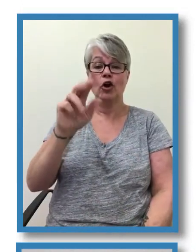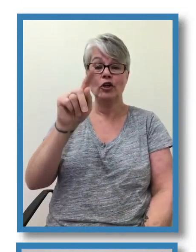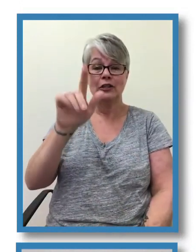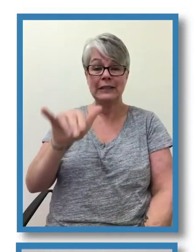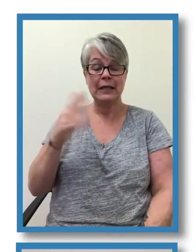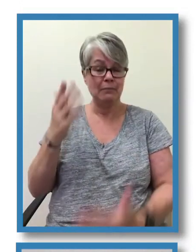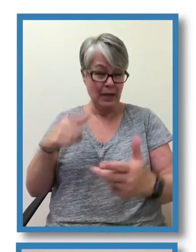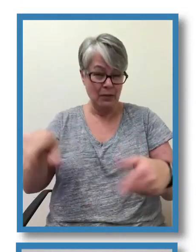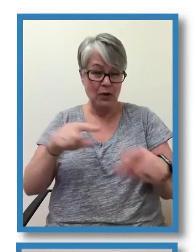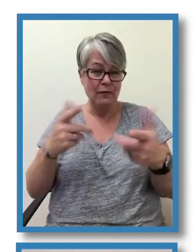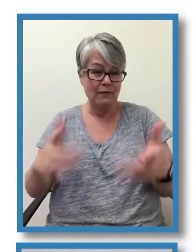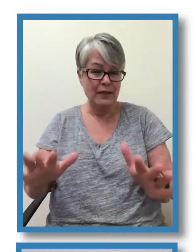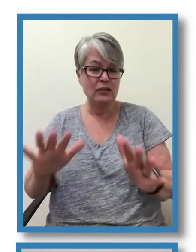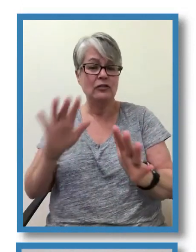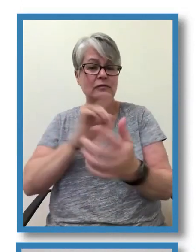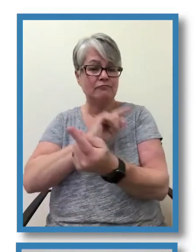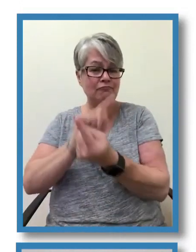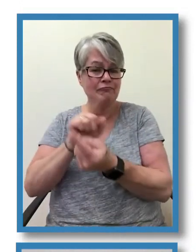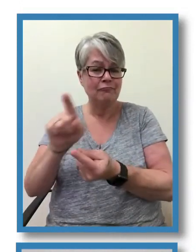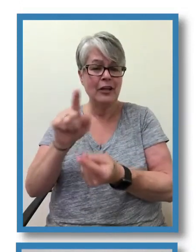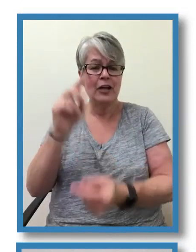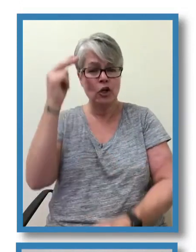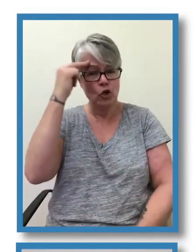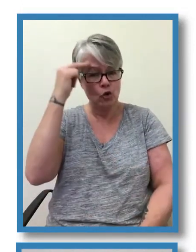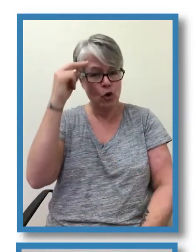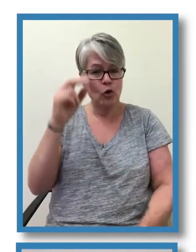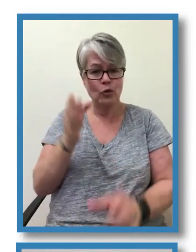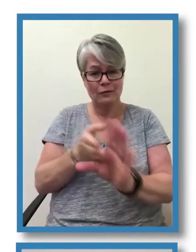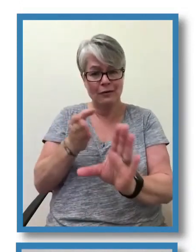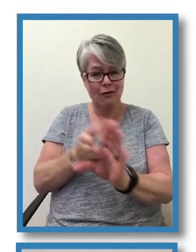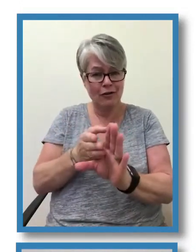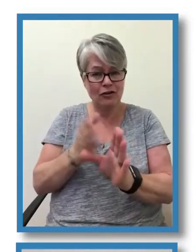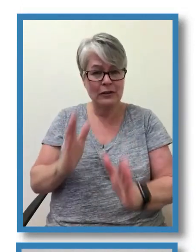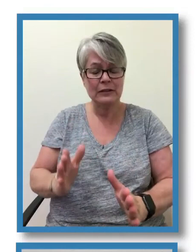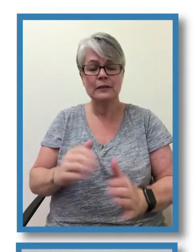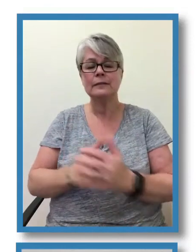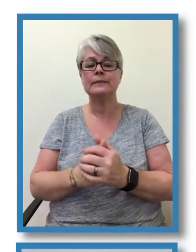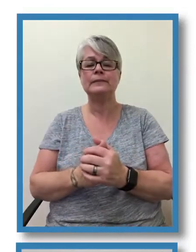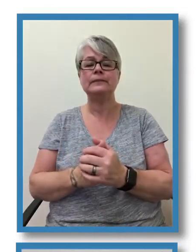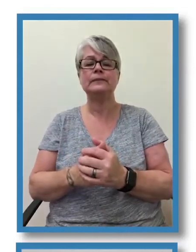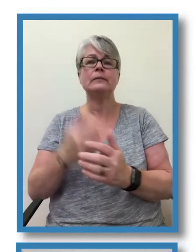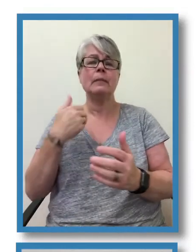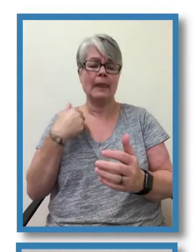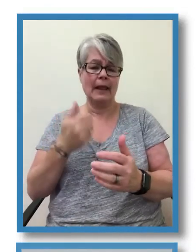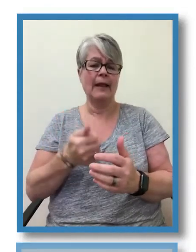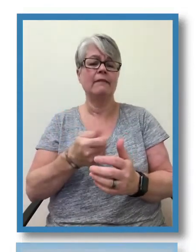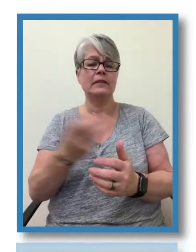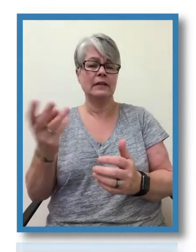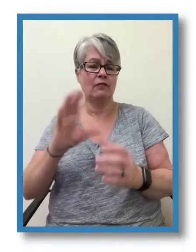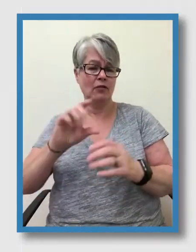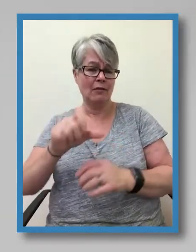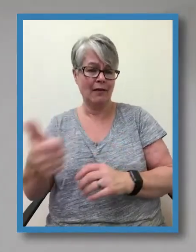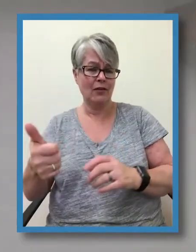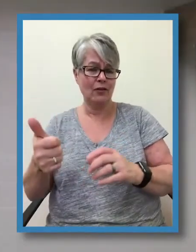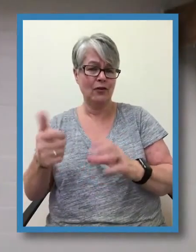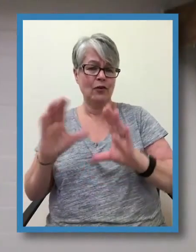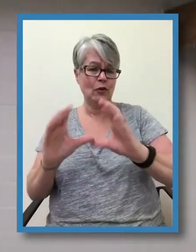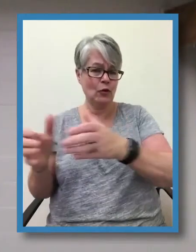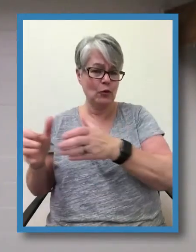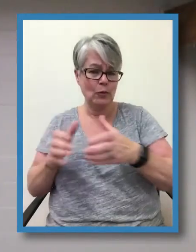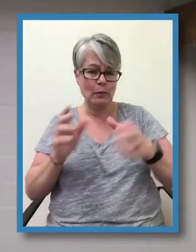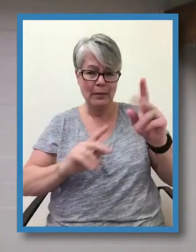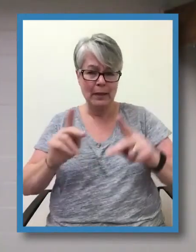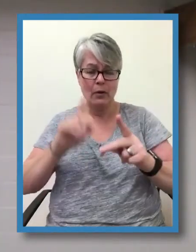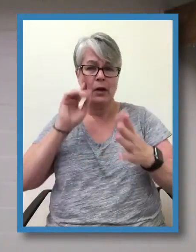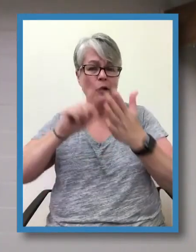as a research assistant, and our collaborating groups, researchers in the London at the University and Roberts Research Institute. Susan and